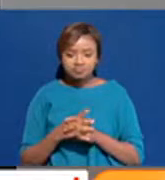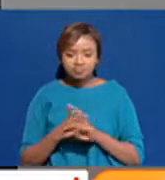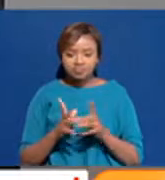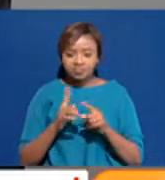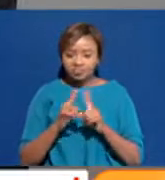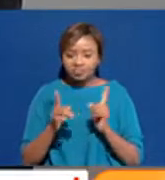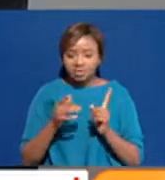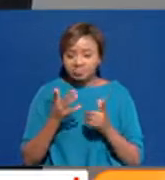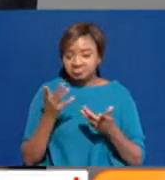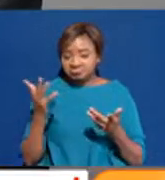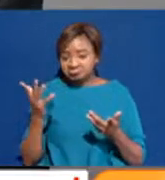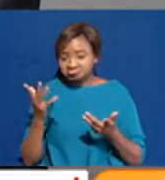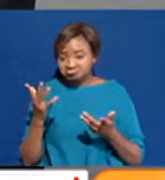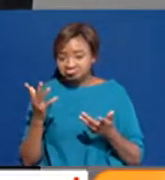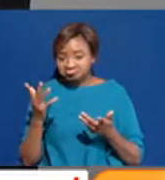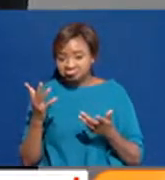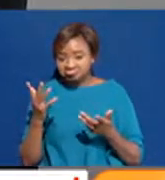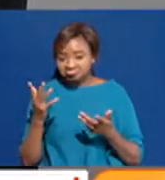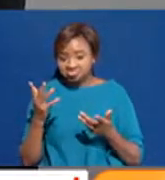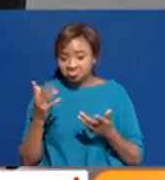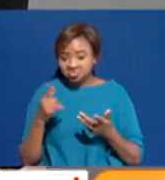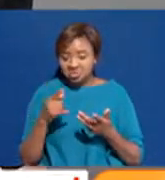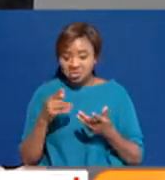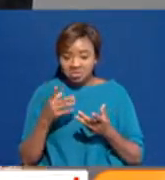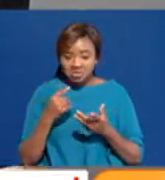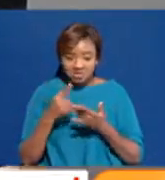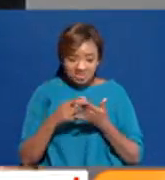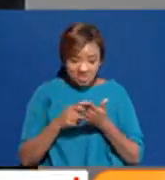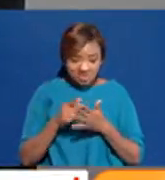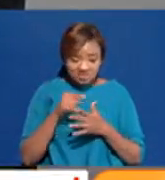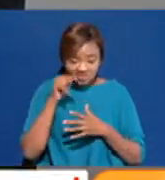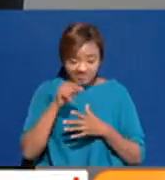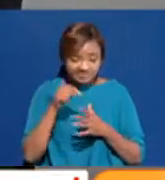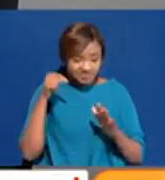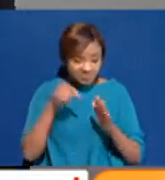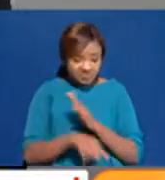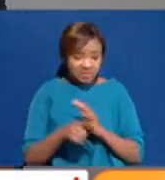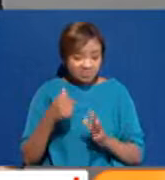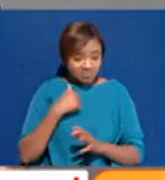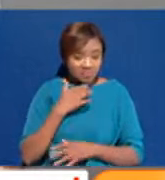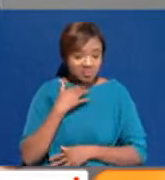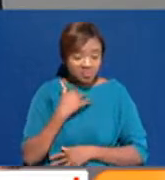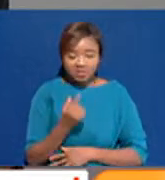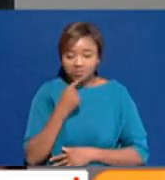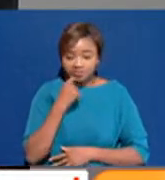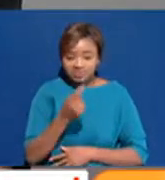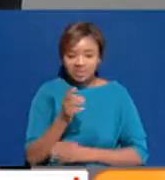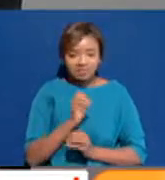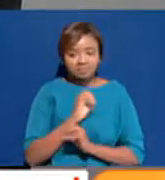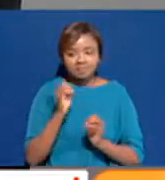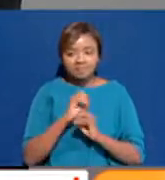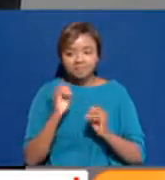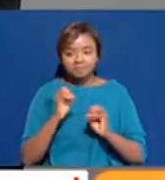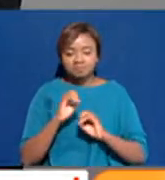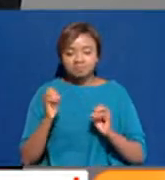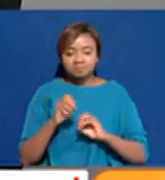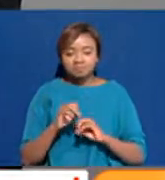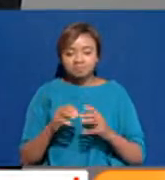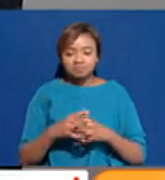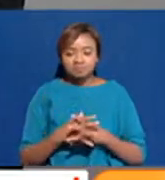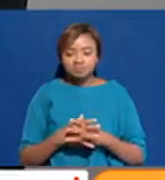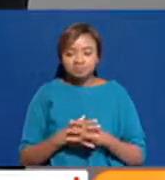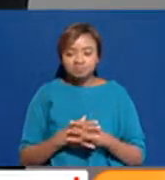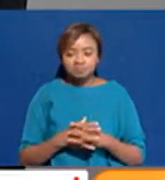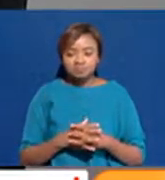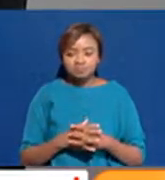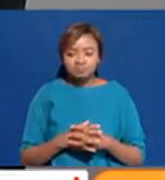not we should have let this greatly respected lady actually come out to speak about in her